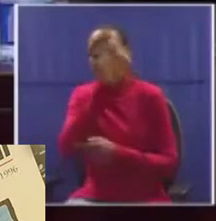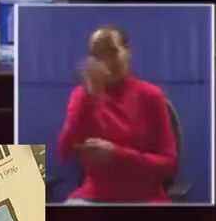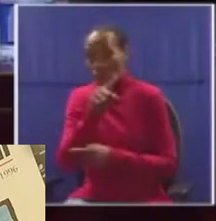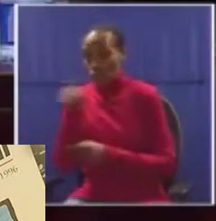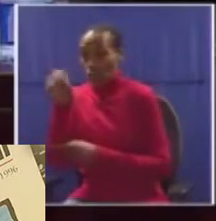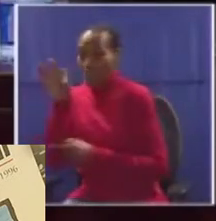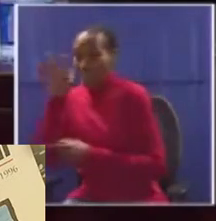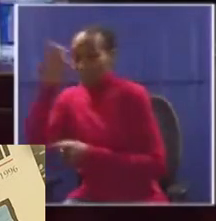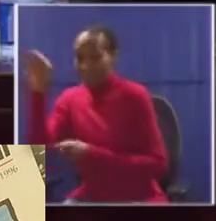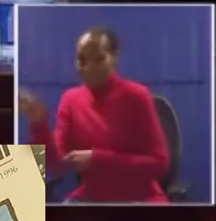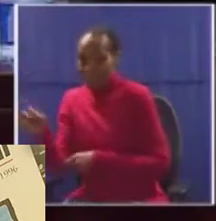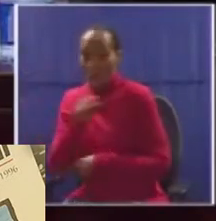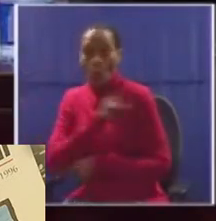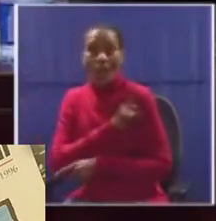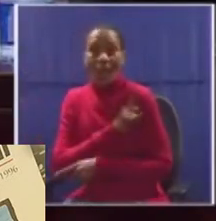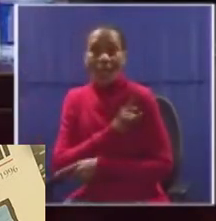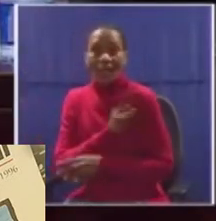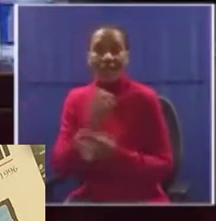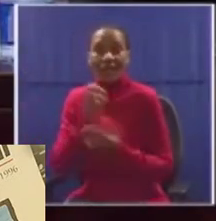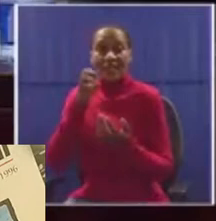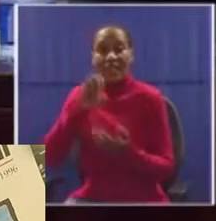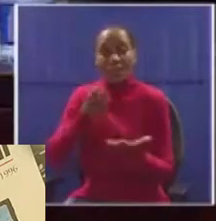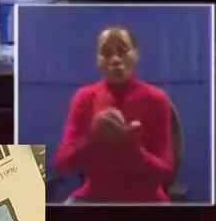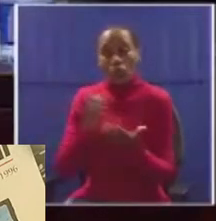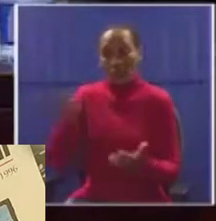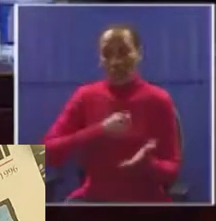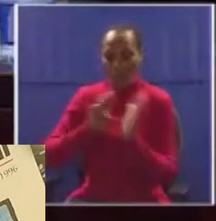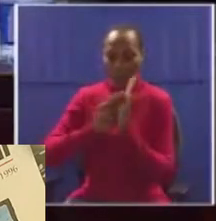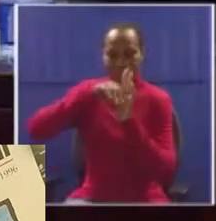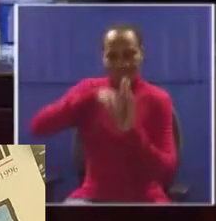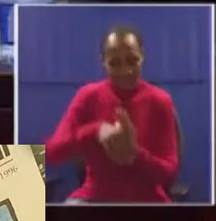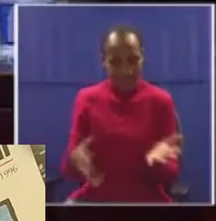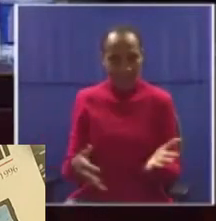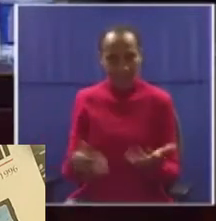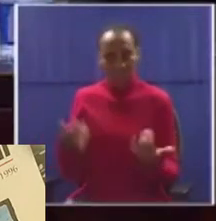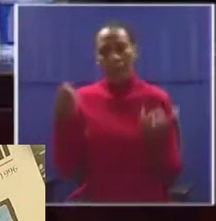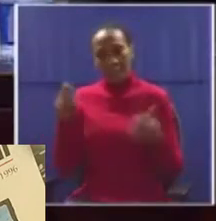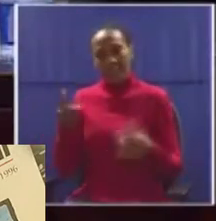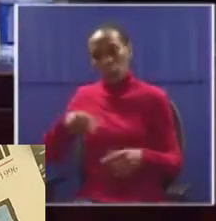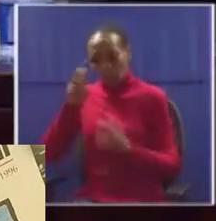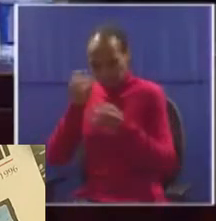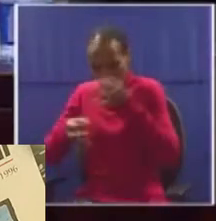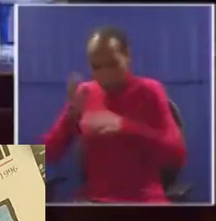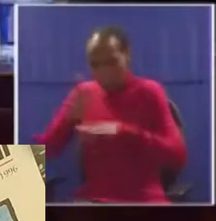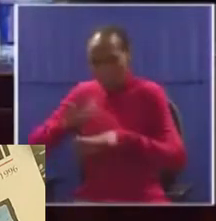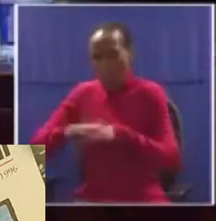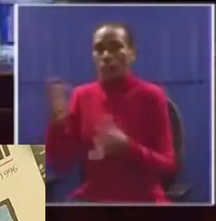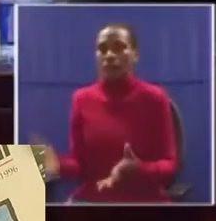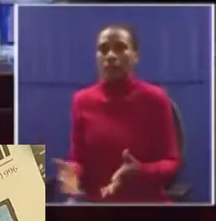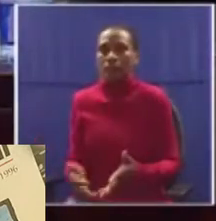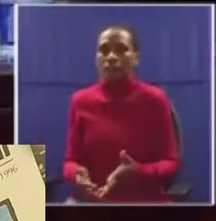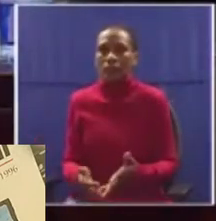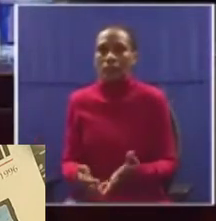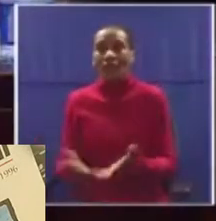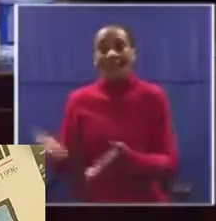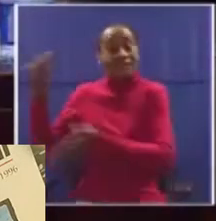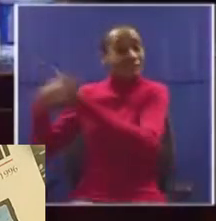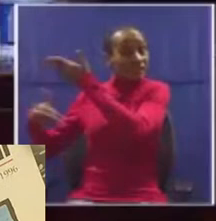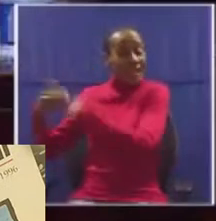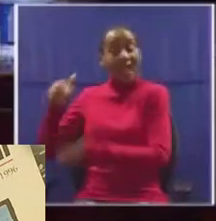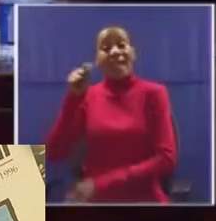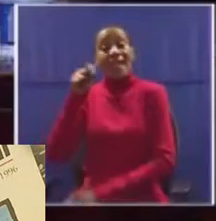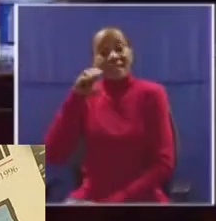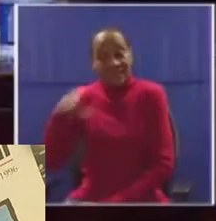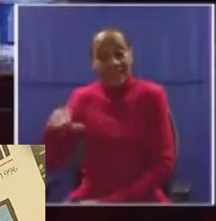as a result of being great listed my comrade matafa will deal more with this historically it was the